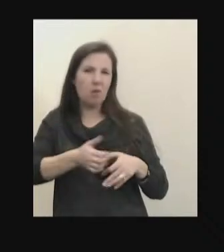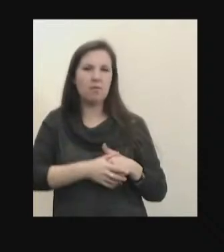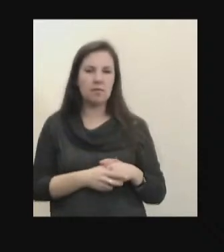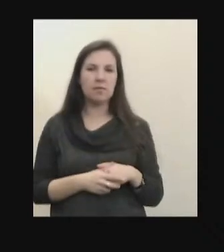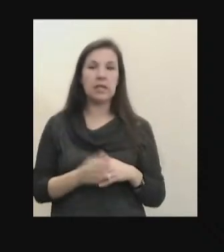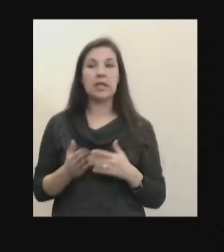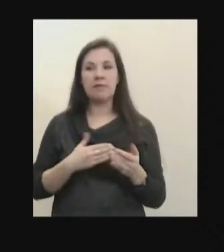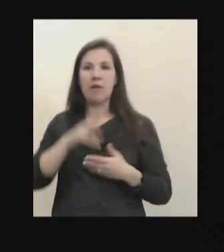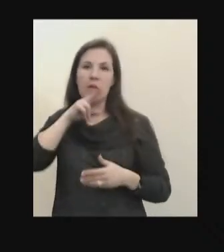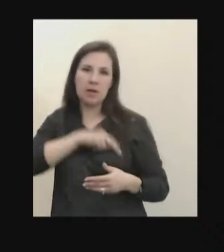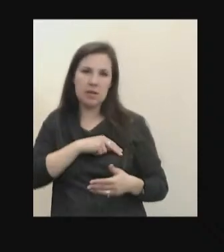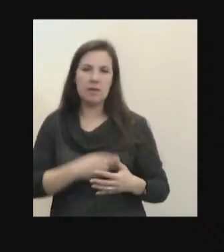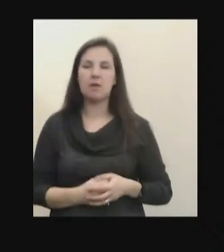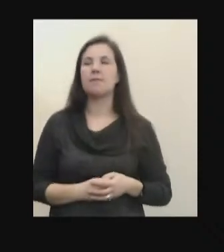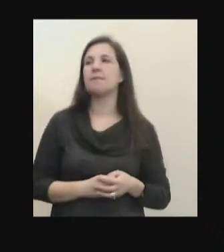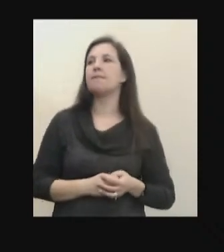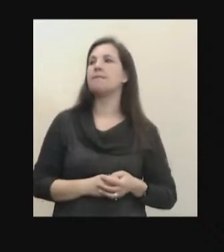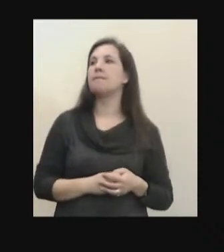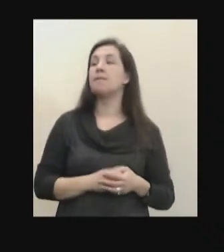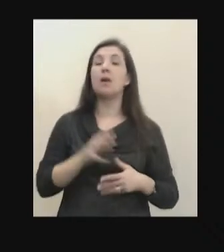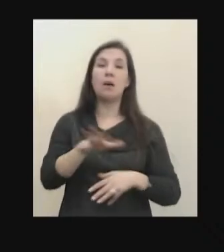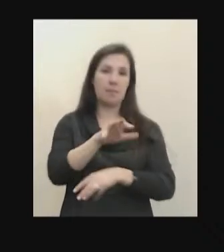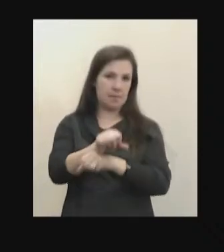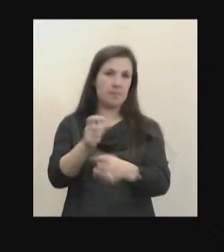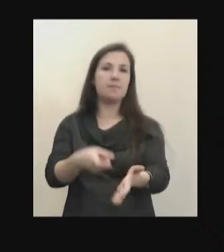Thanksgiving. Appointments are required,